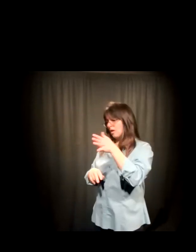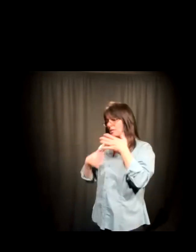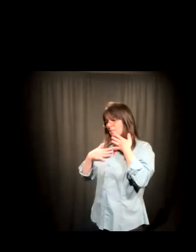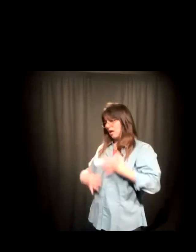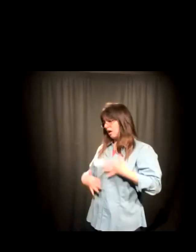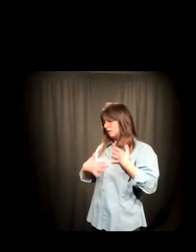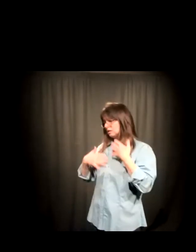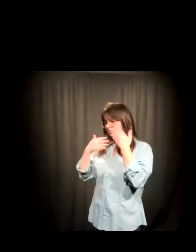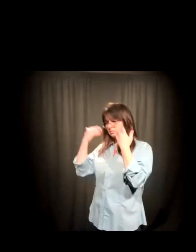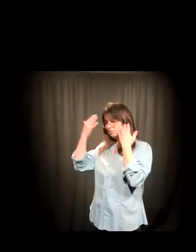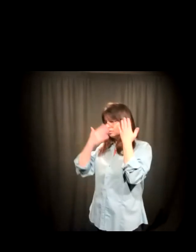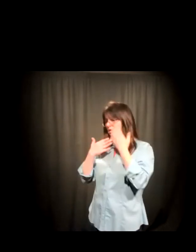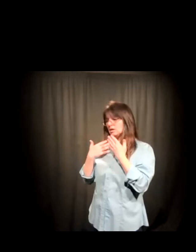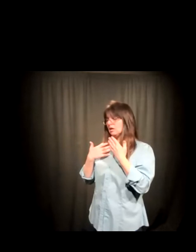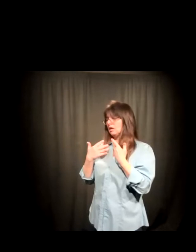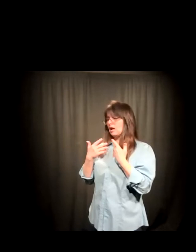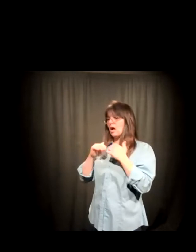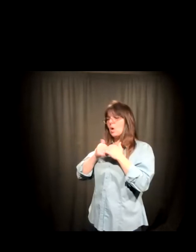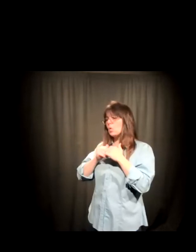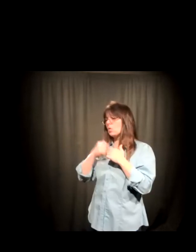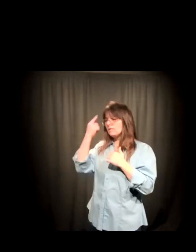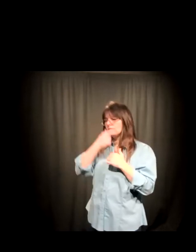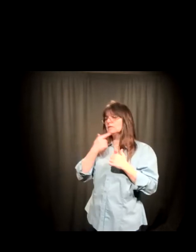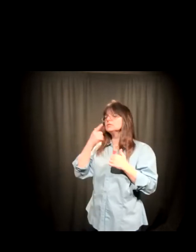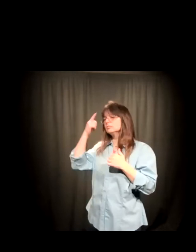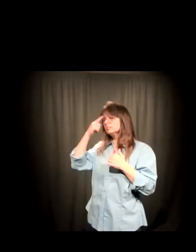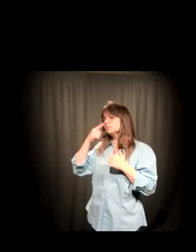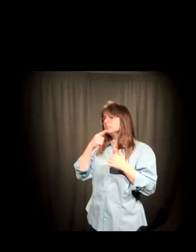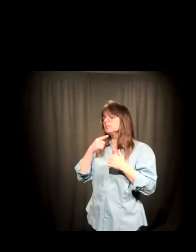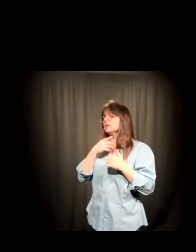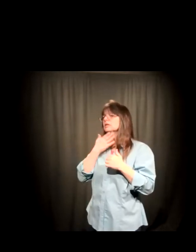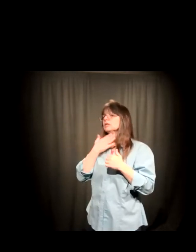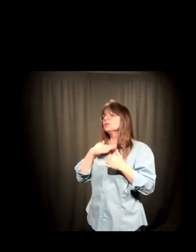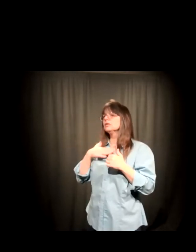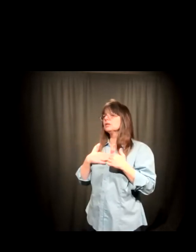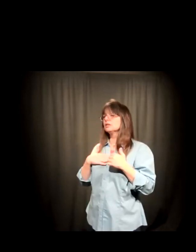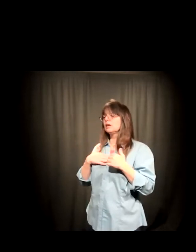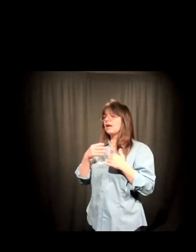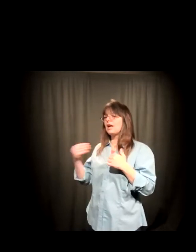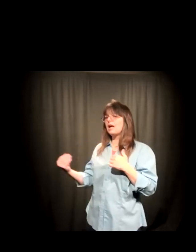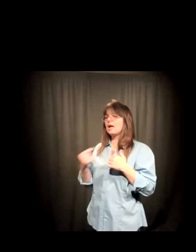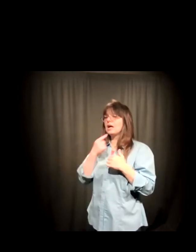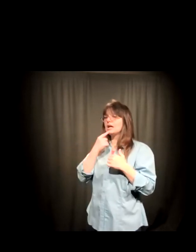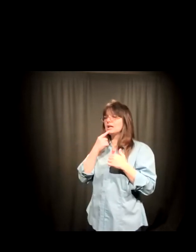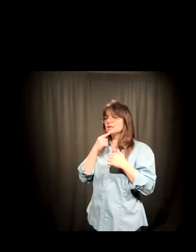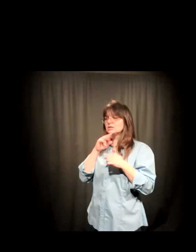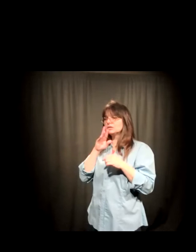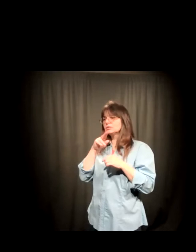jawbone tucked back into her neck, the way her tongue moved like a soft oyster in the shell of her mouth.